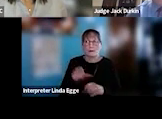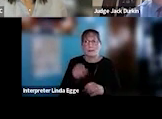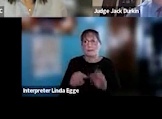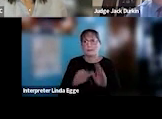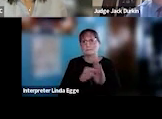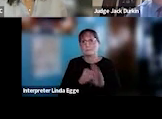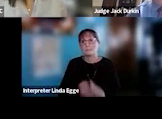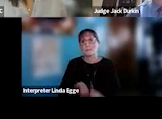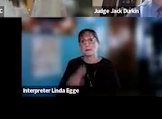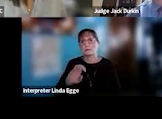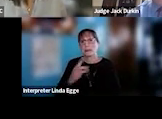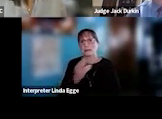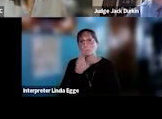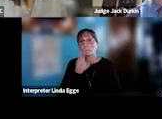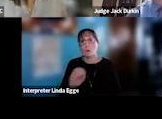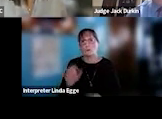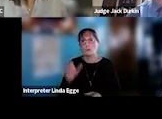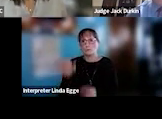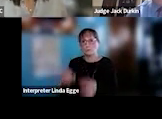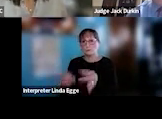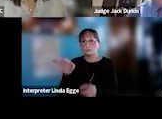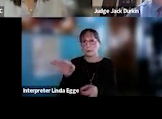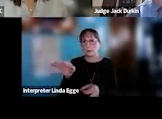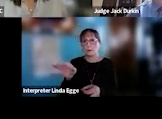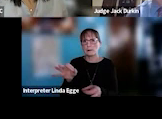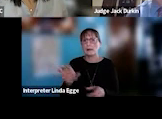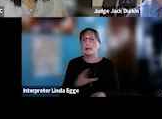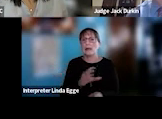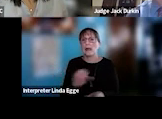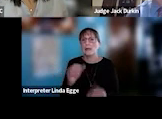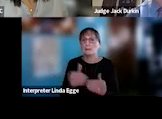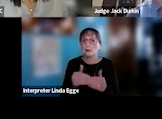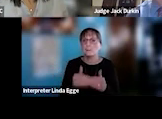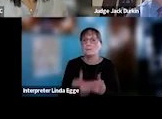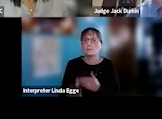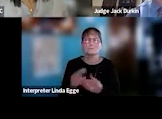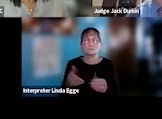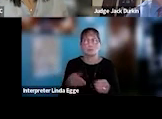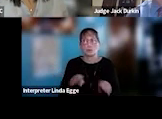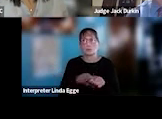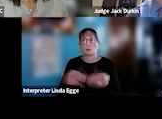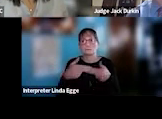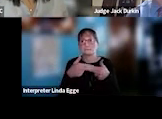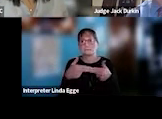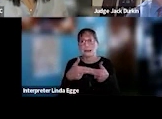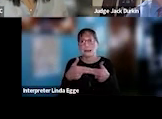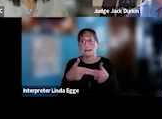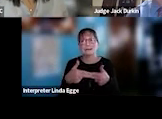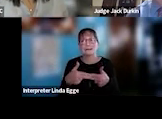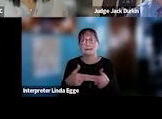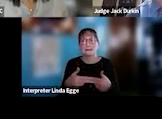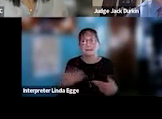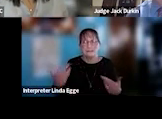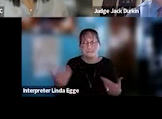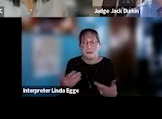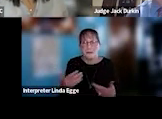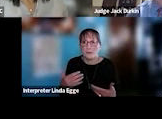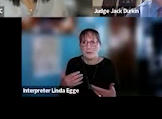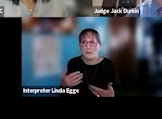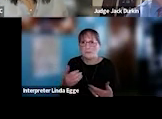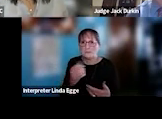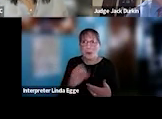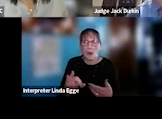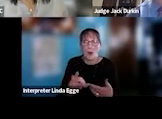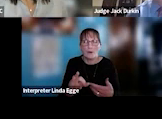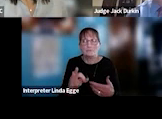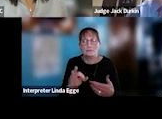for the Judiciary. And we are going to move on to our closing slides so that I can get everyone off the cameras and off